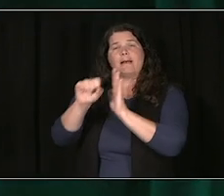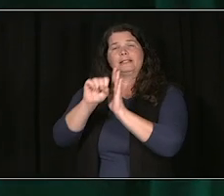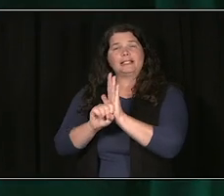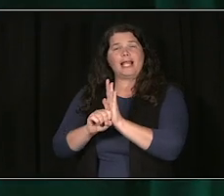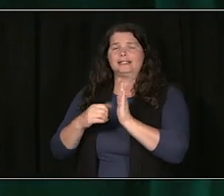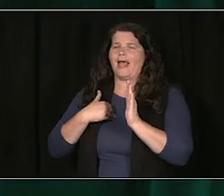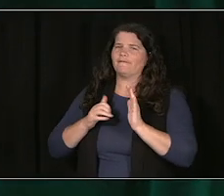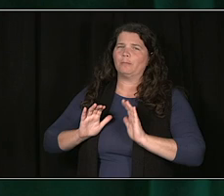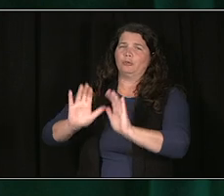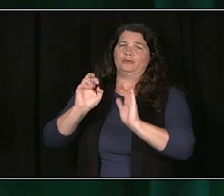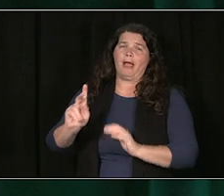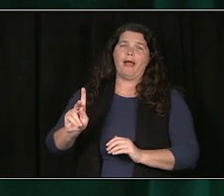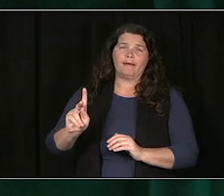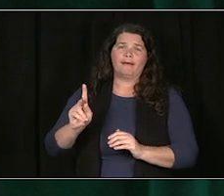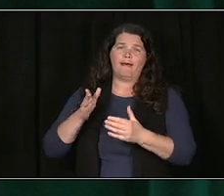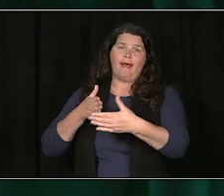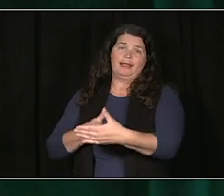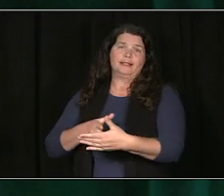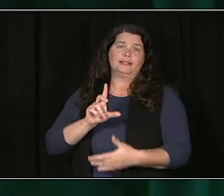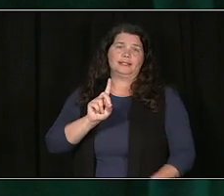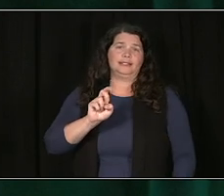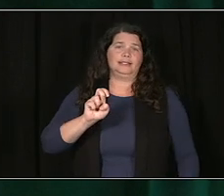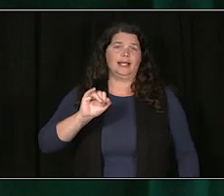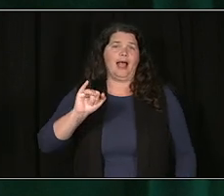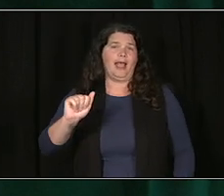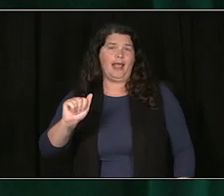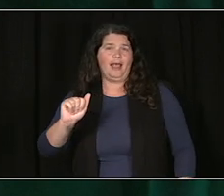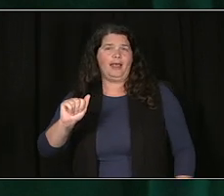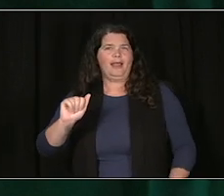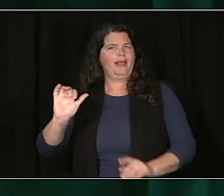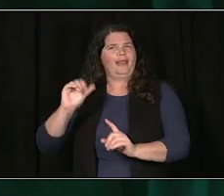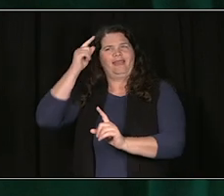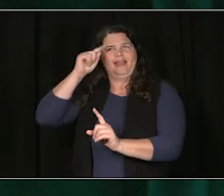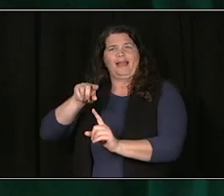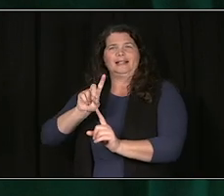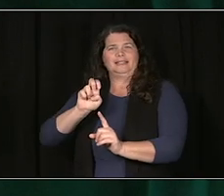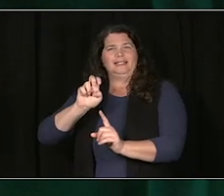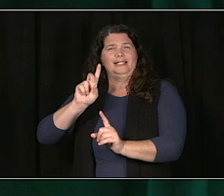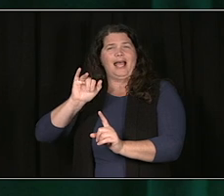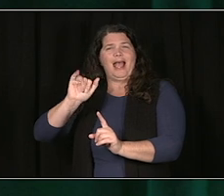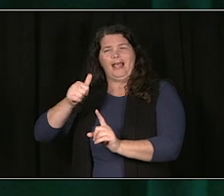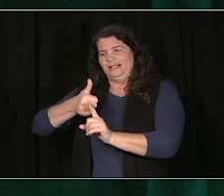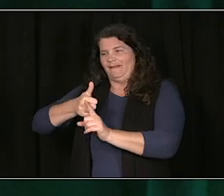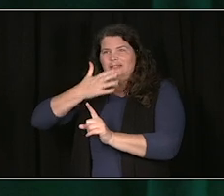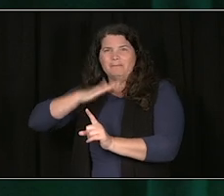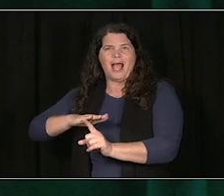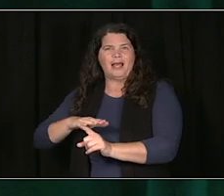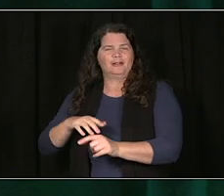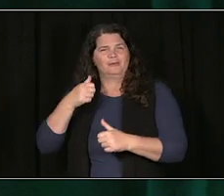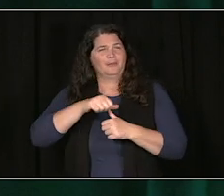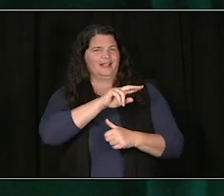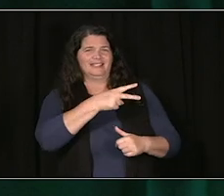right, against DEIA, like that's a dirty word. We heard the second gentleman saying that that's not a